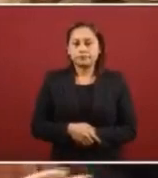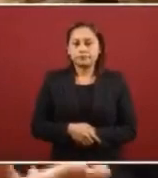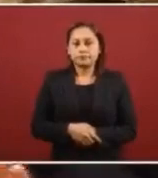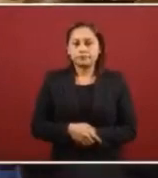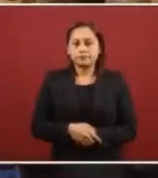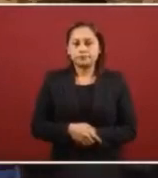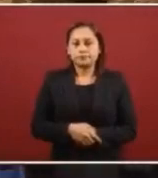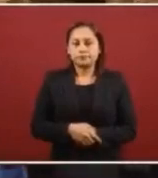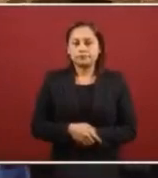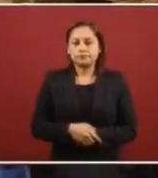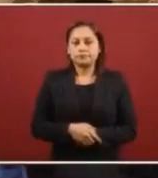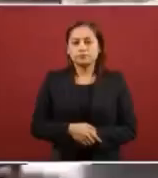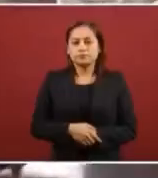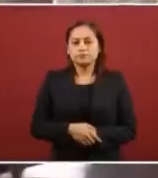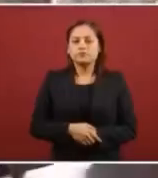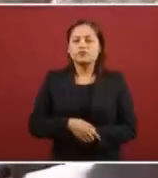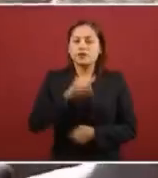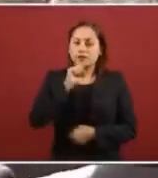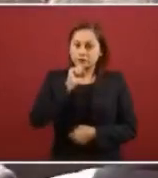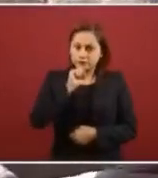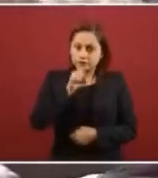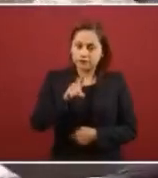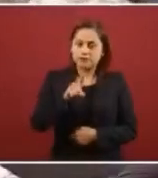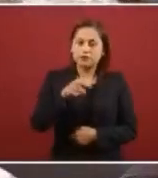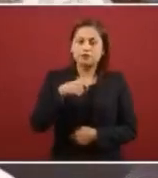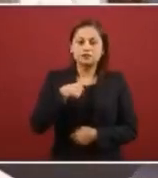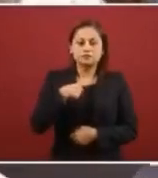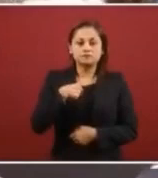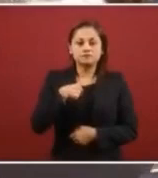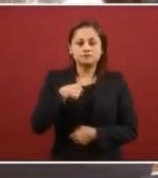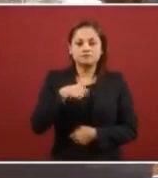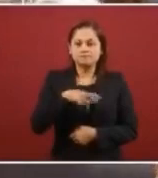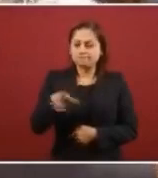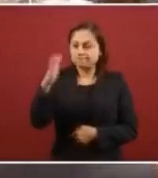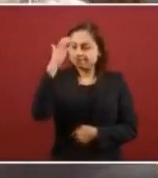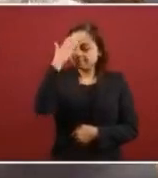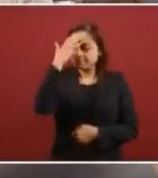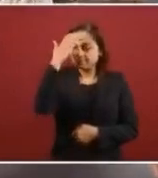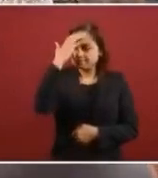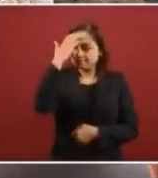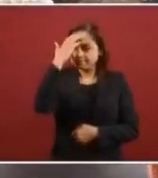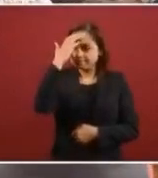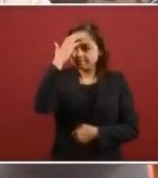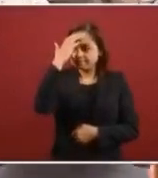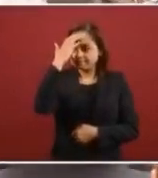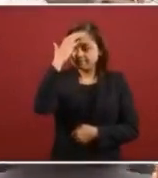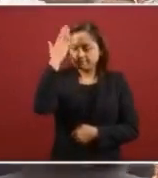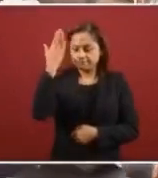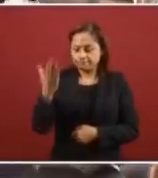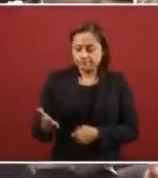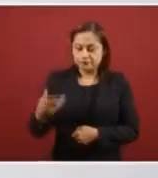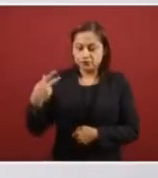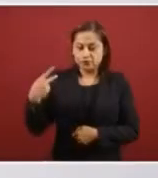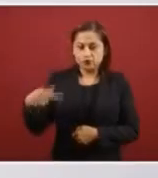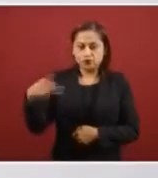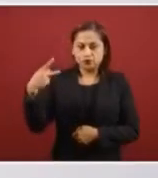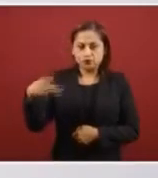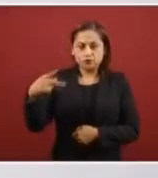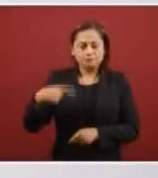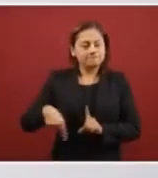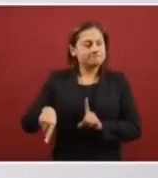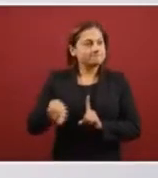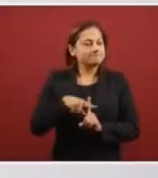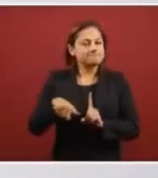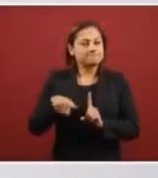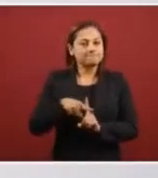and in that same way I give you the hospice firmly and